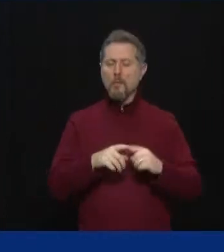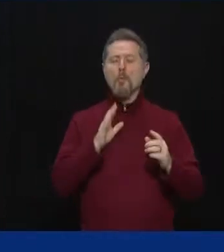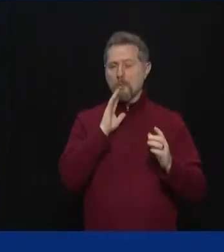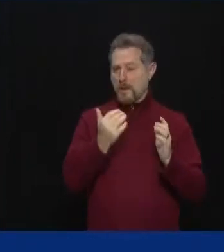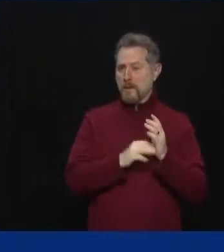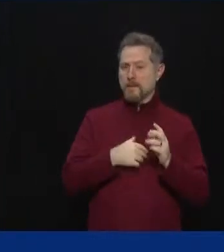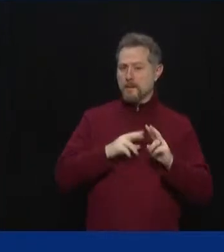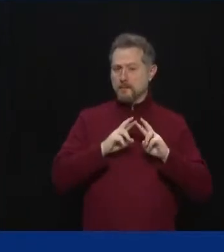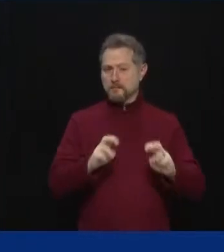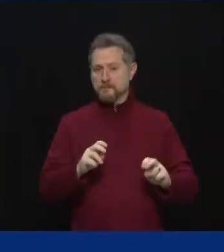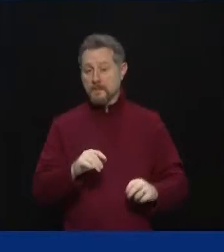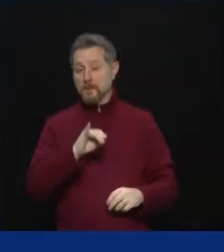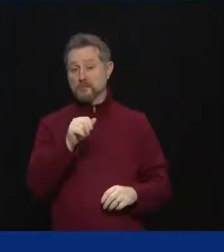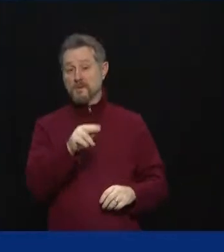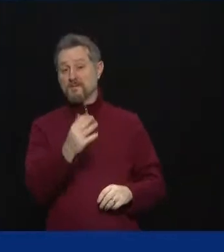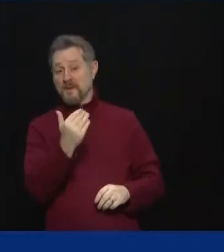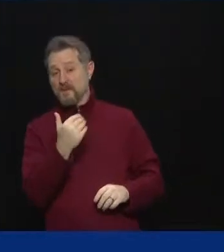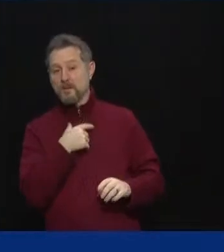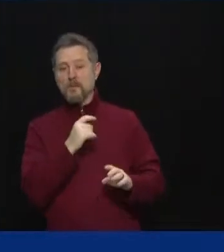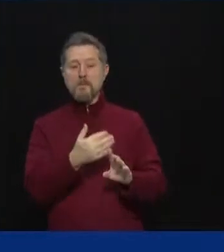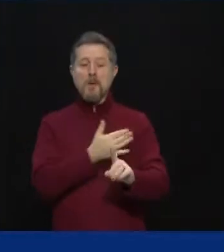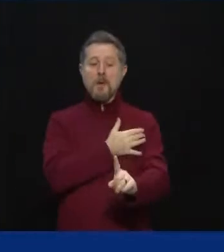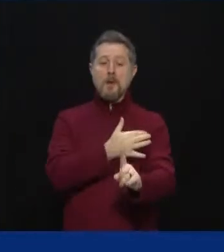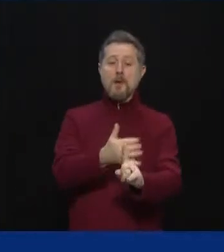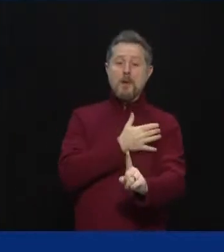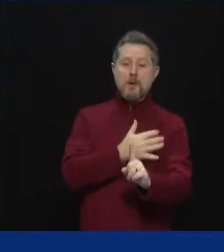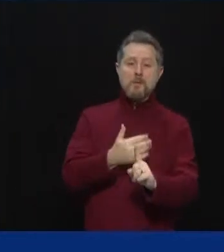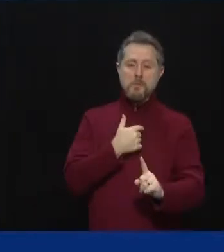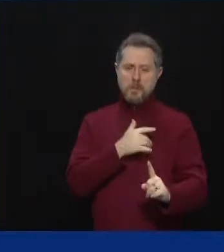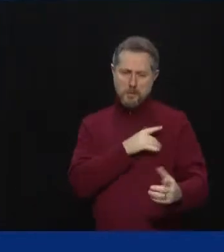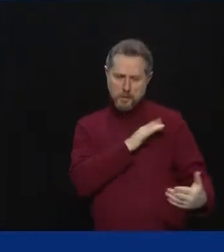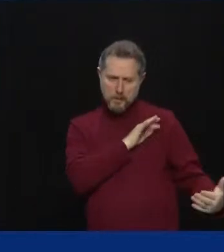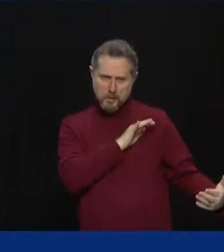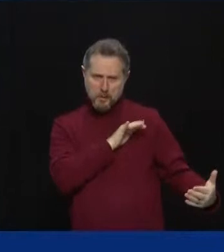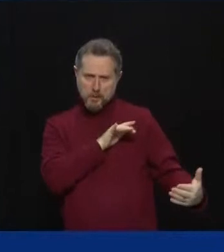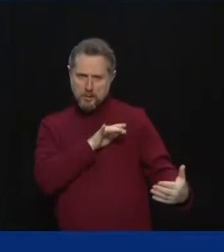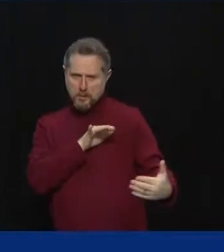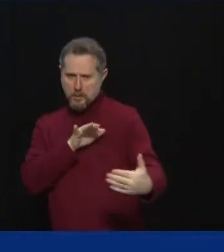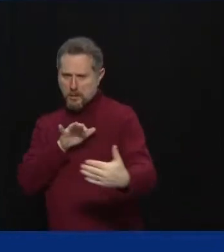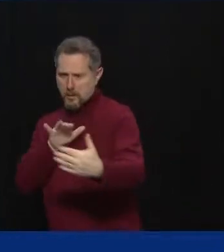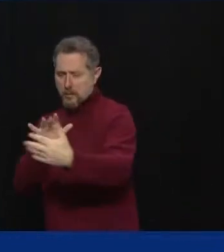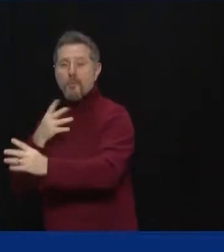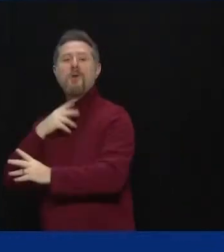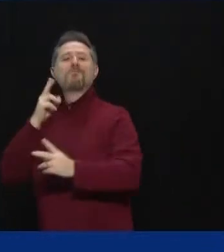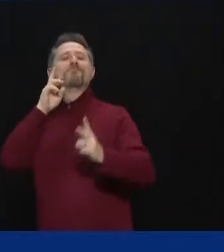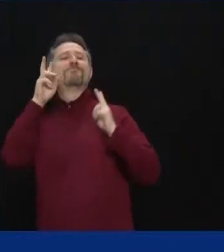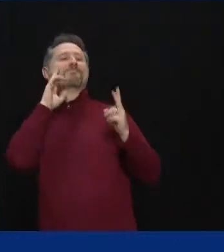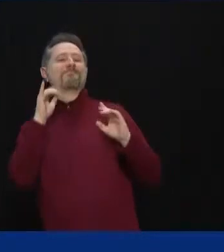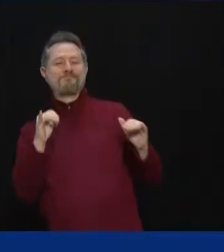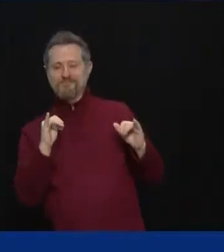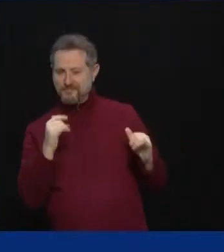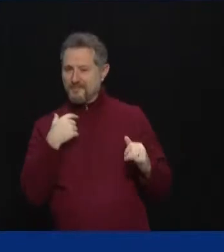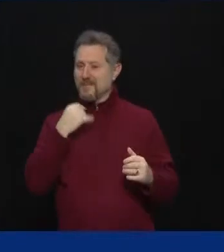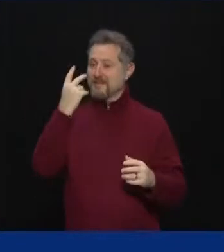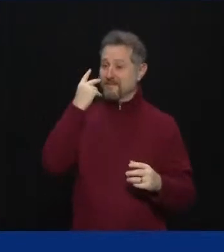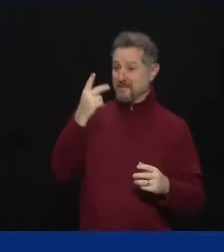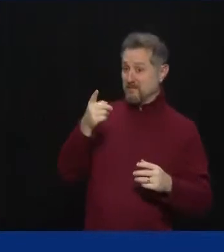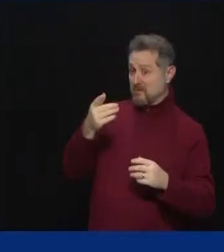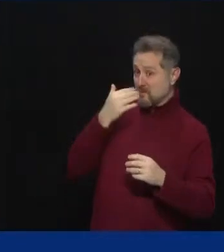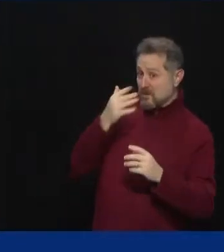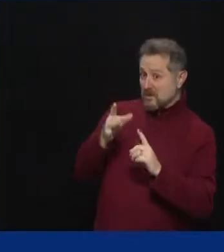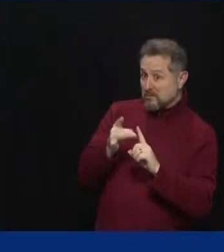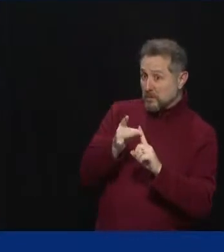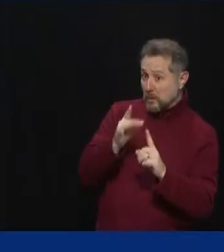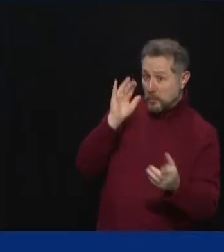and leading up to that, we'll have a better sense of whether or not we got through this surge and we don't have the increase in cases we fully expect, and